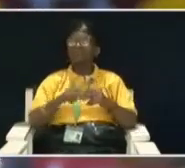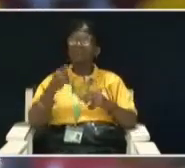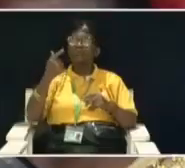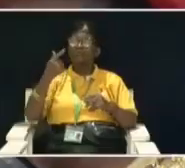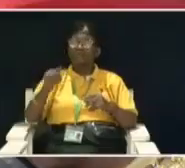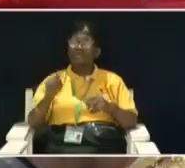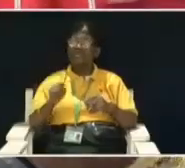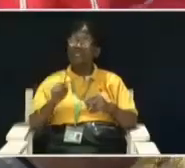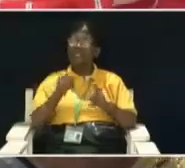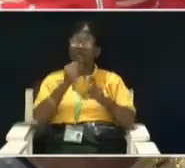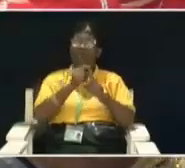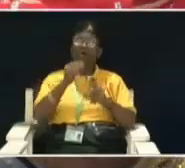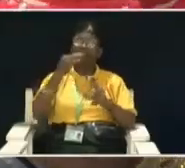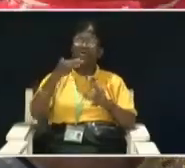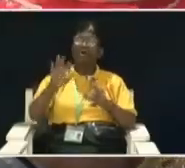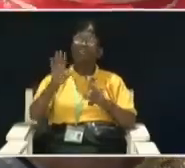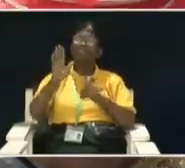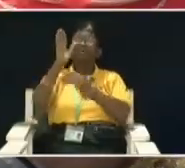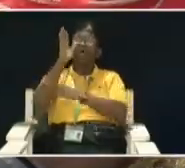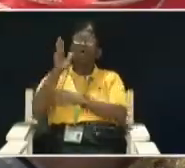die poor.